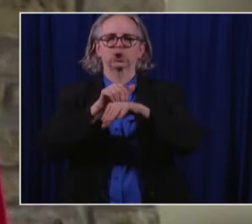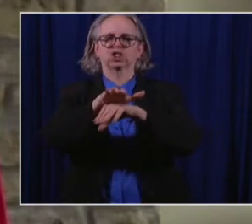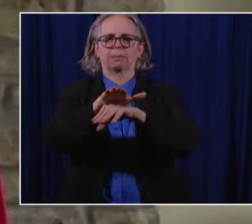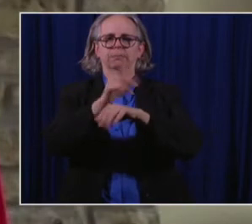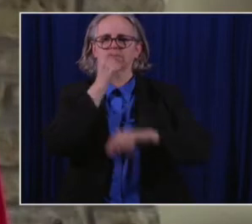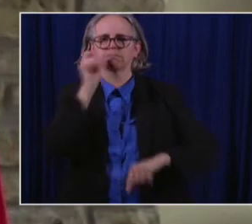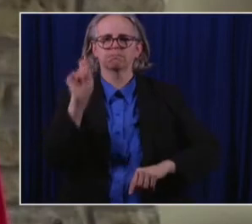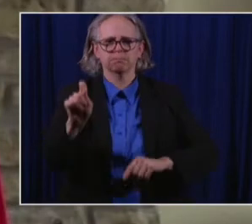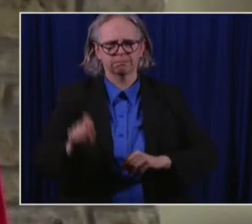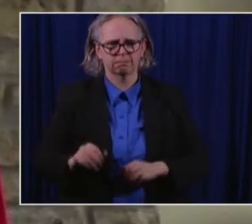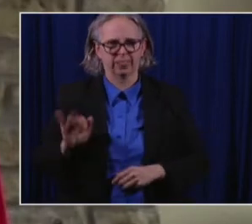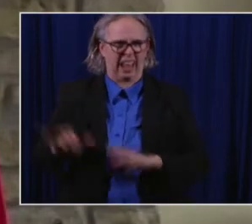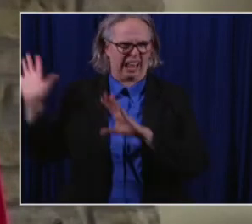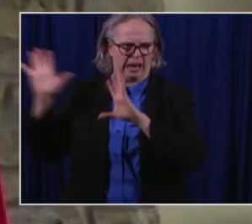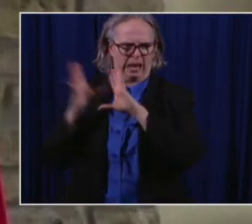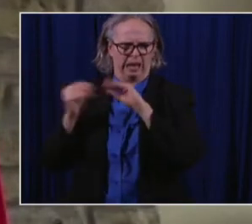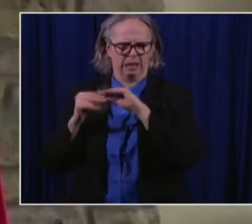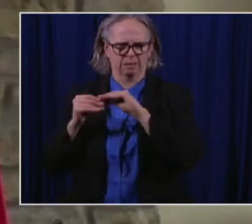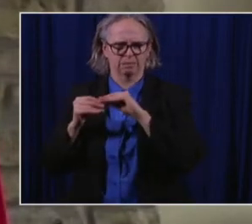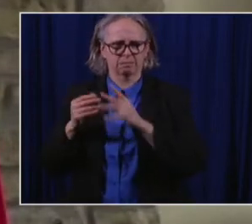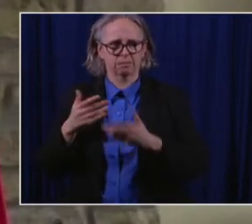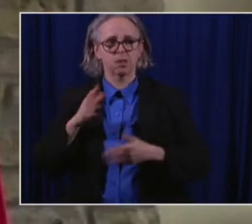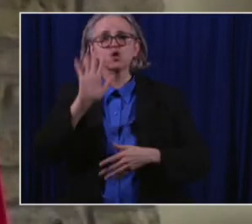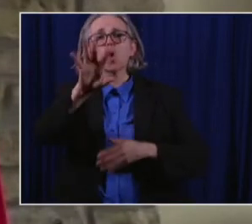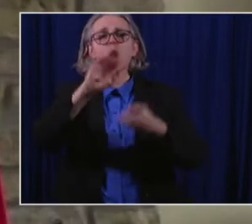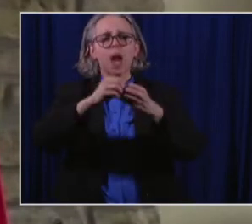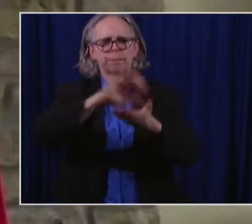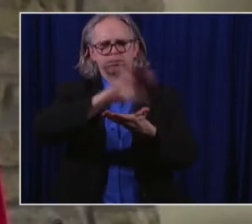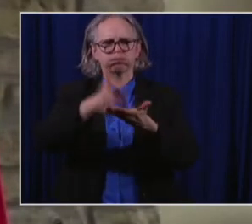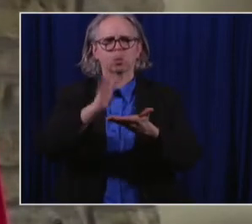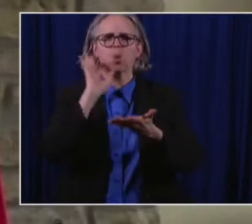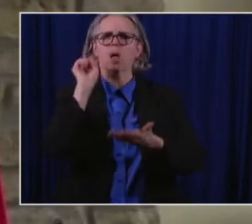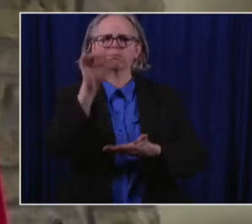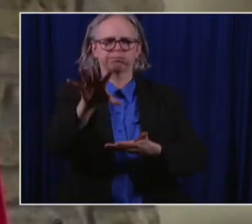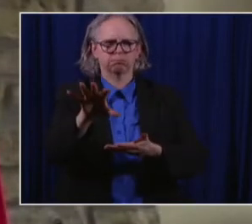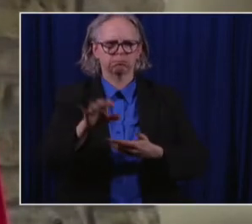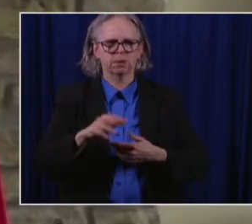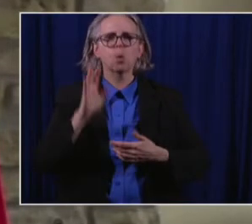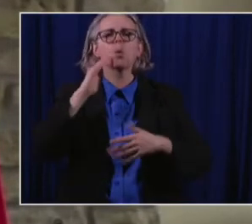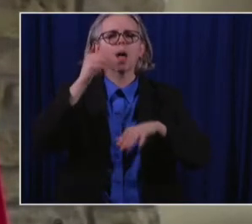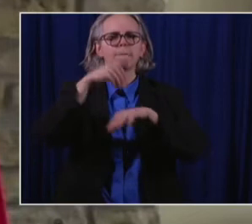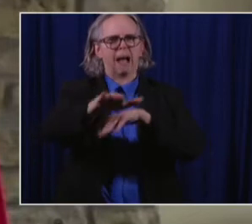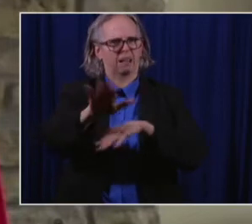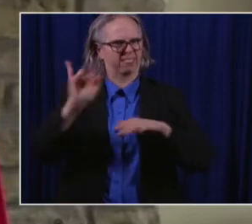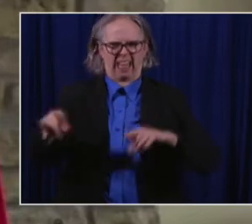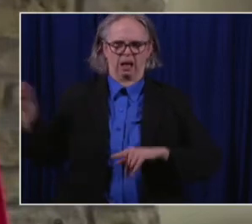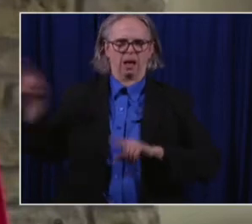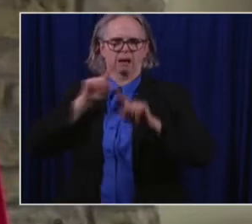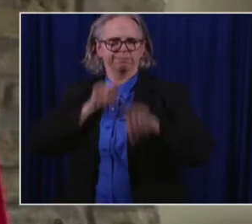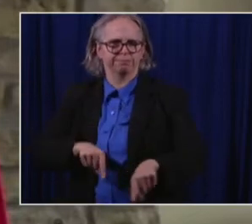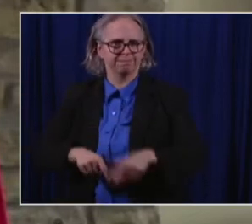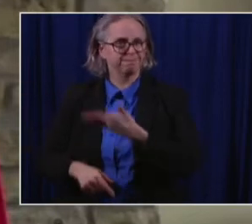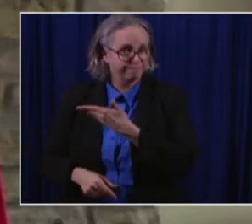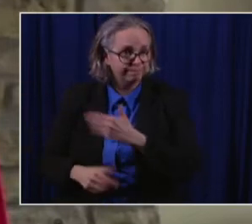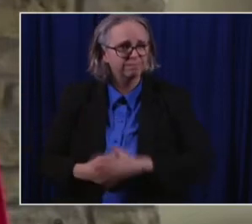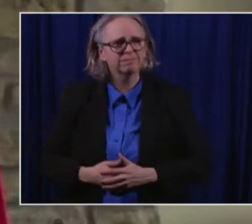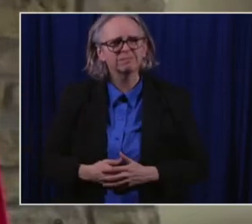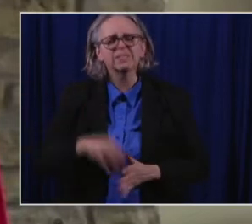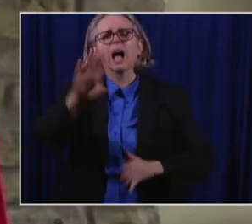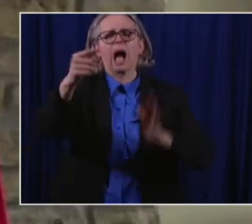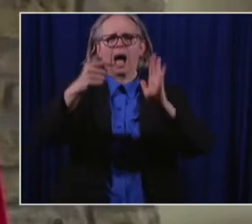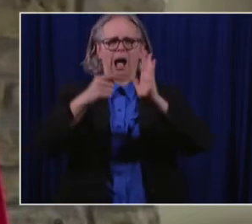coming, and you go from there. But we have been told that the first week, for example, of